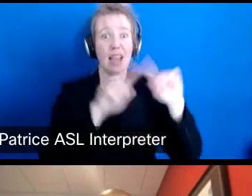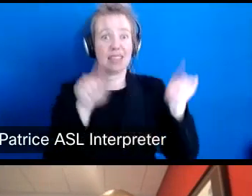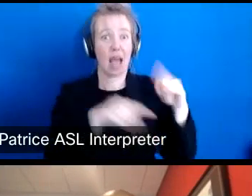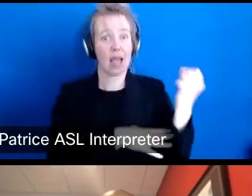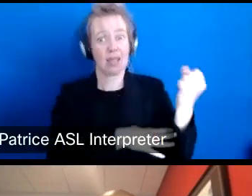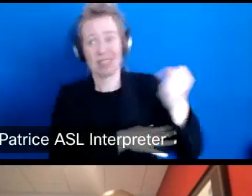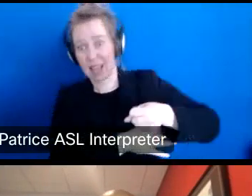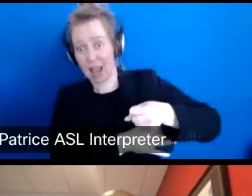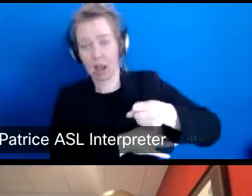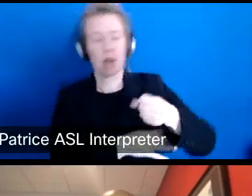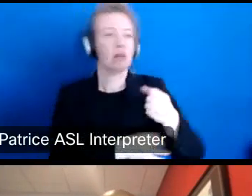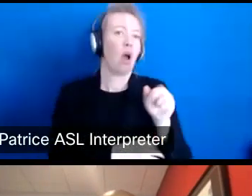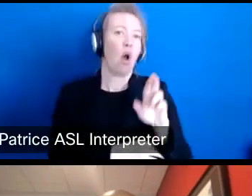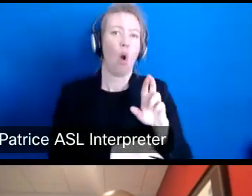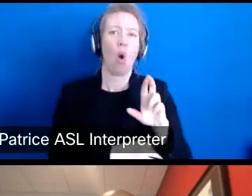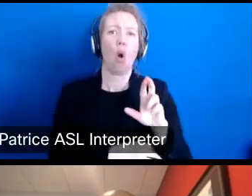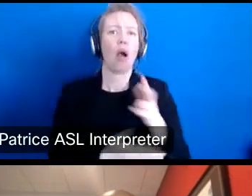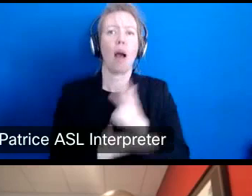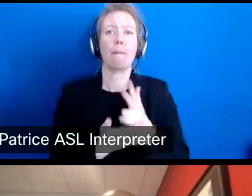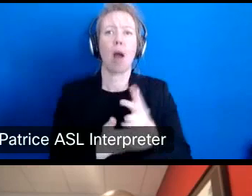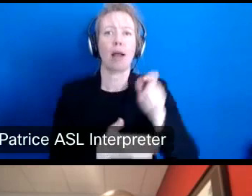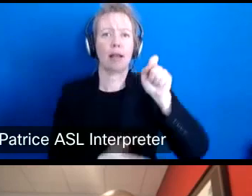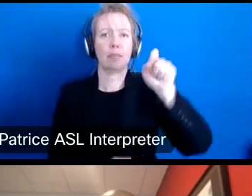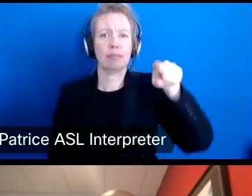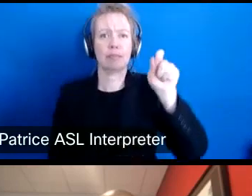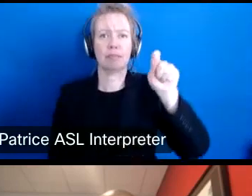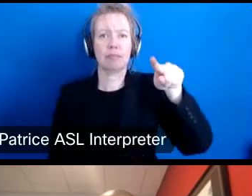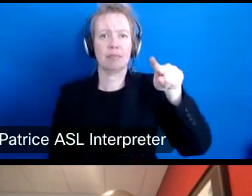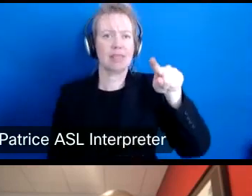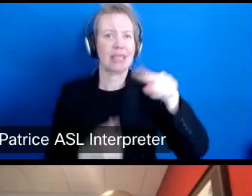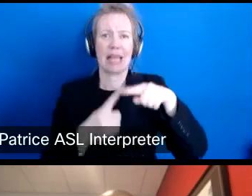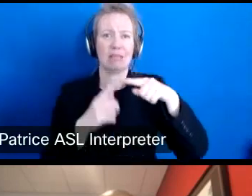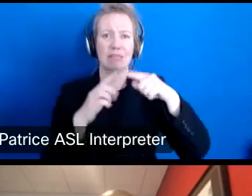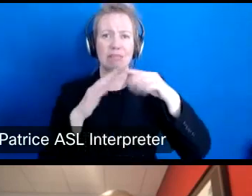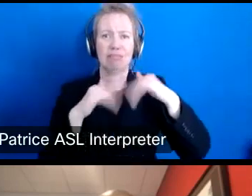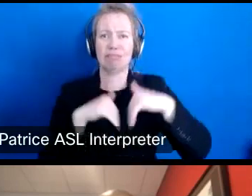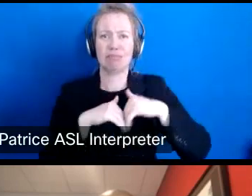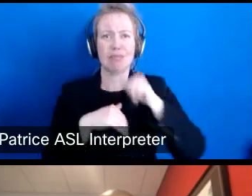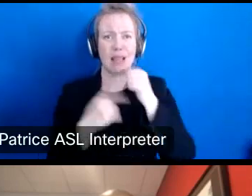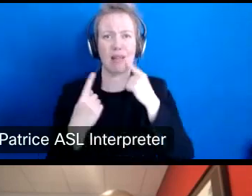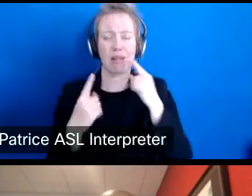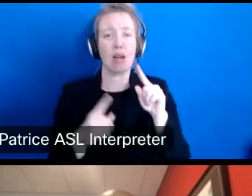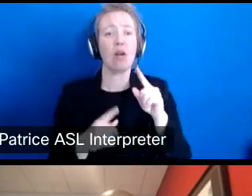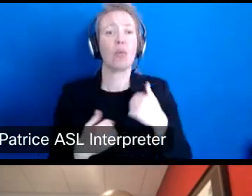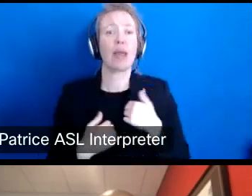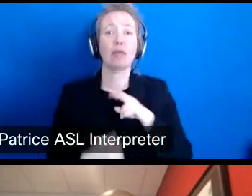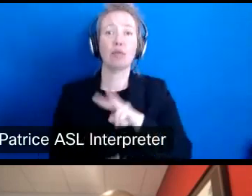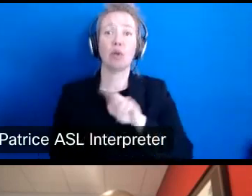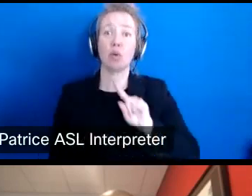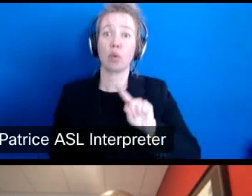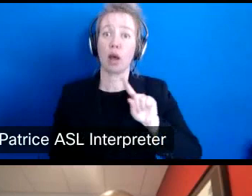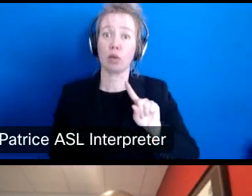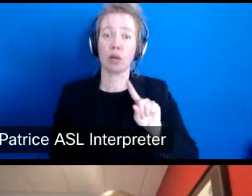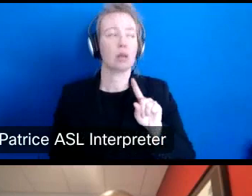certain type like a meter or a parking issue, there are many other 311 categories. Same for example,